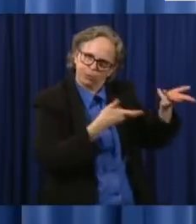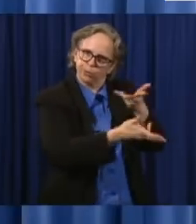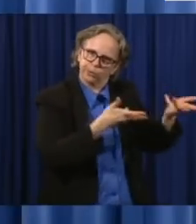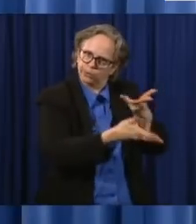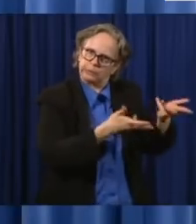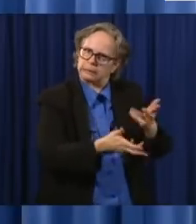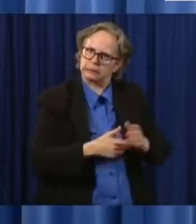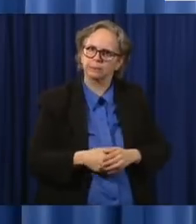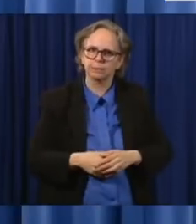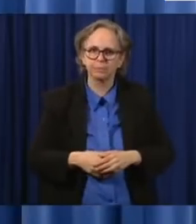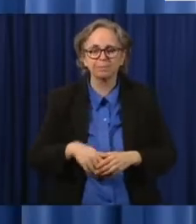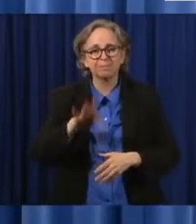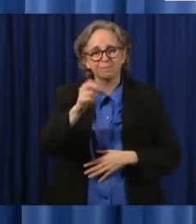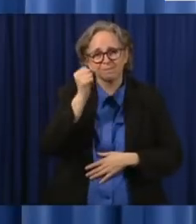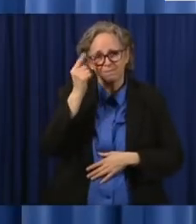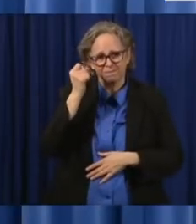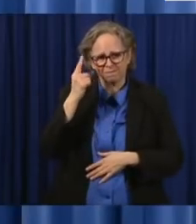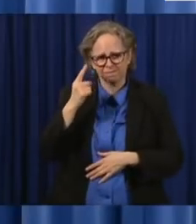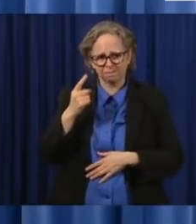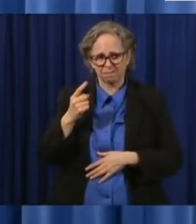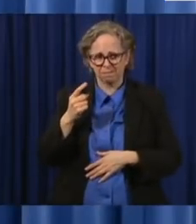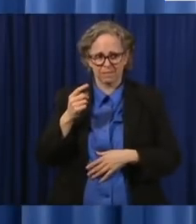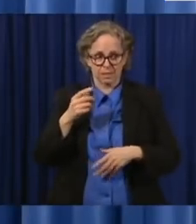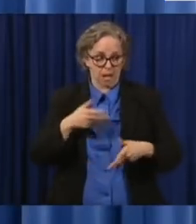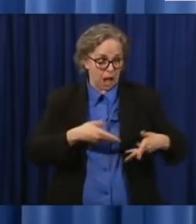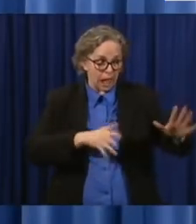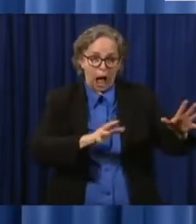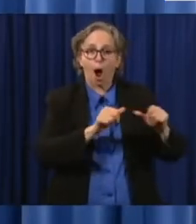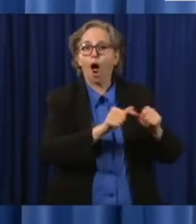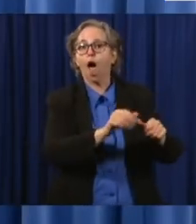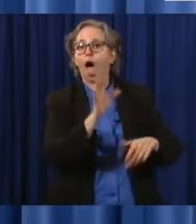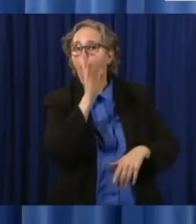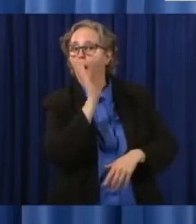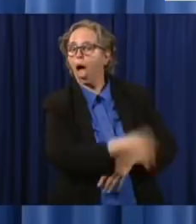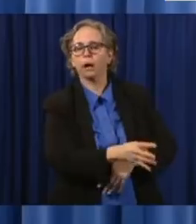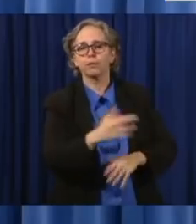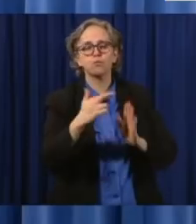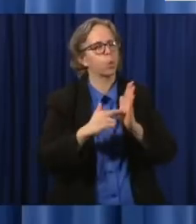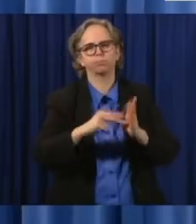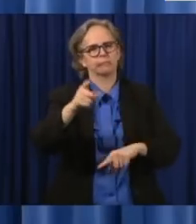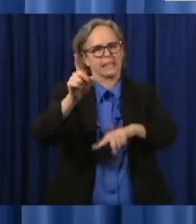is not doing what they should be doing. Thank you, Governor.